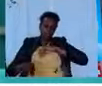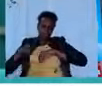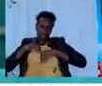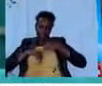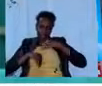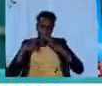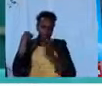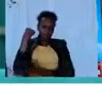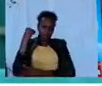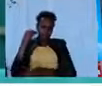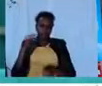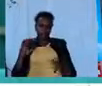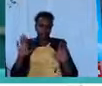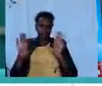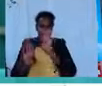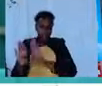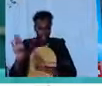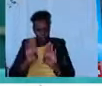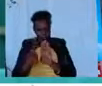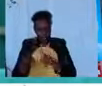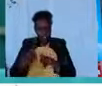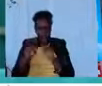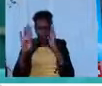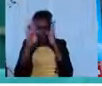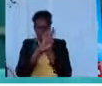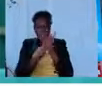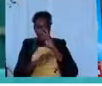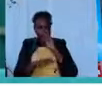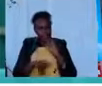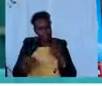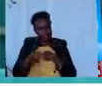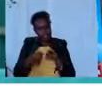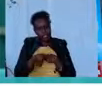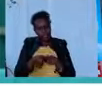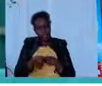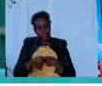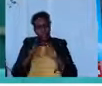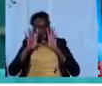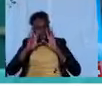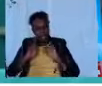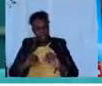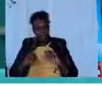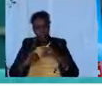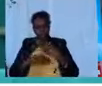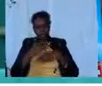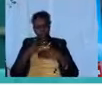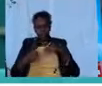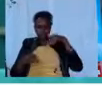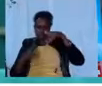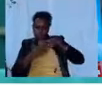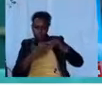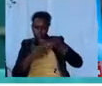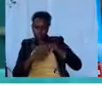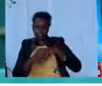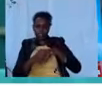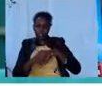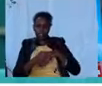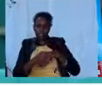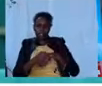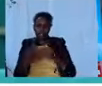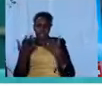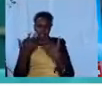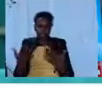company, O God. And the Lord, you are going to hide them. The Lord, none of them is going to be involved in acts that are